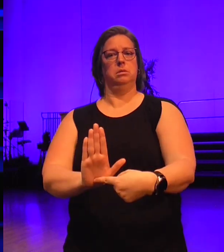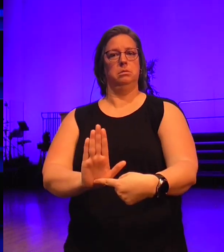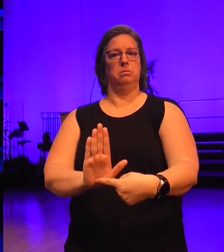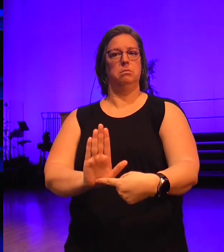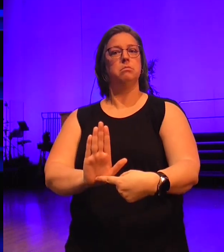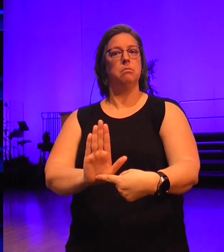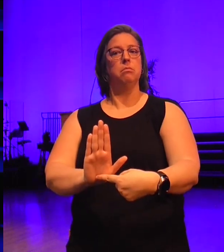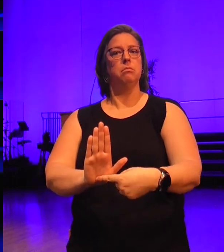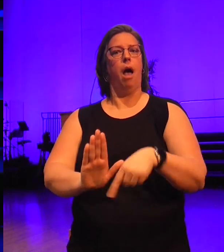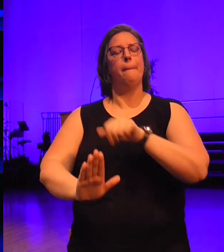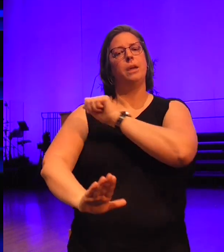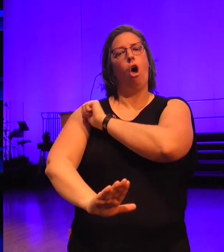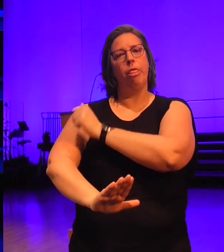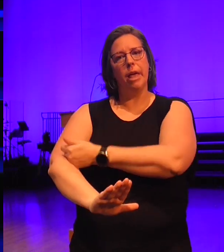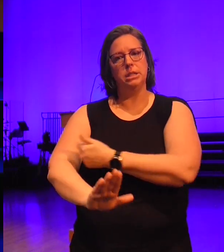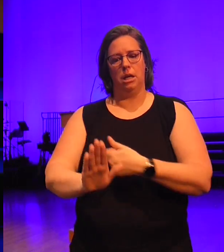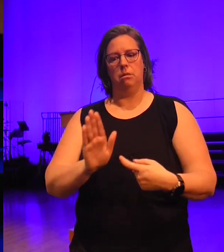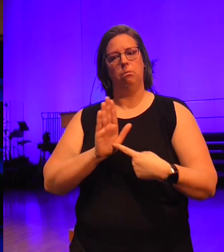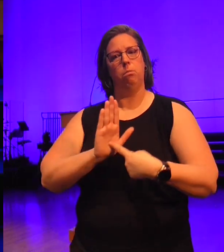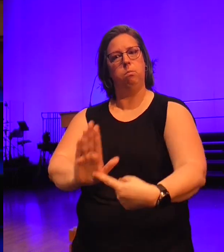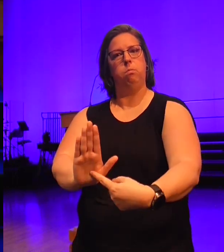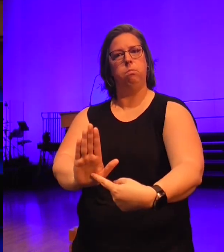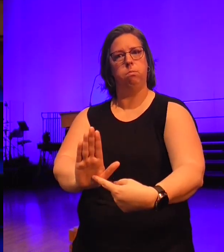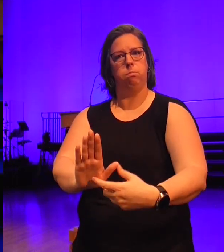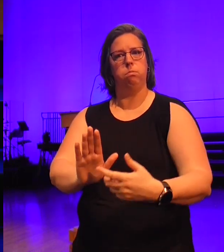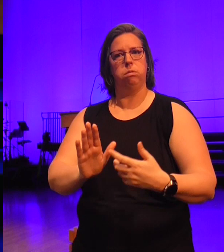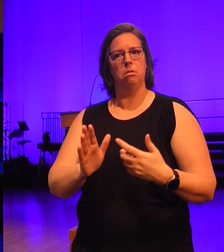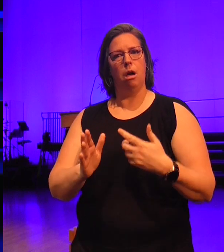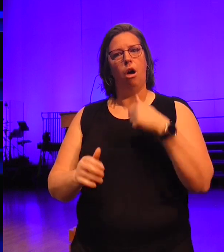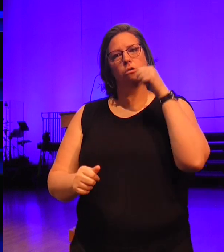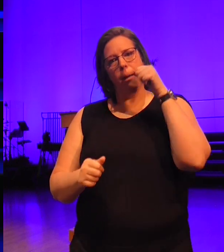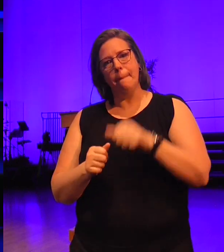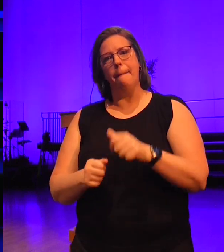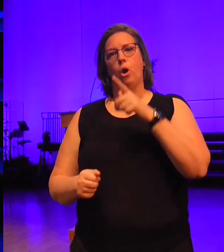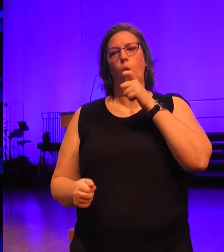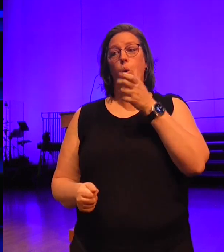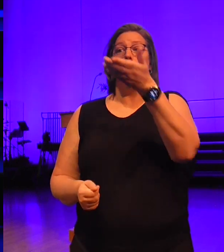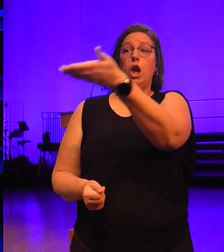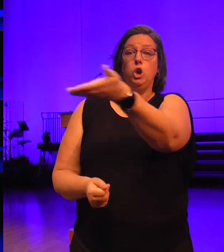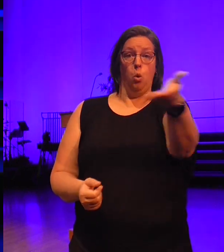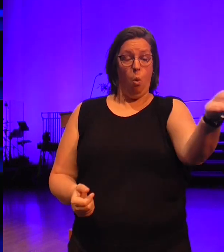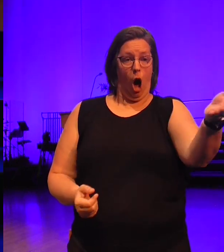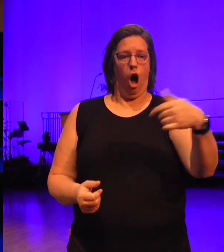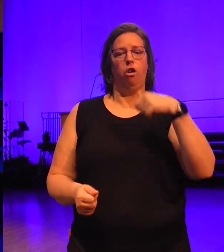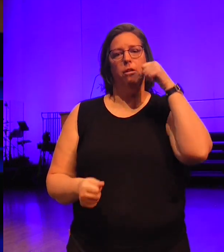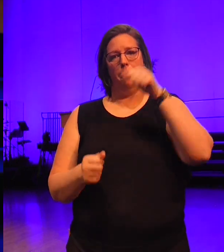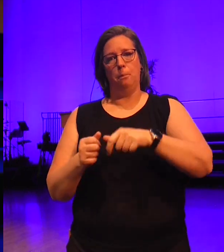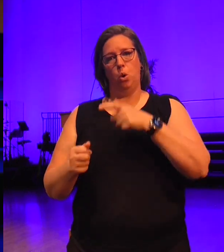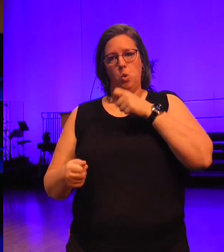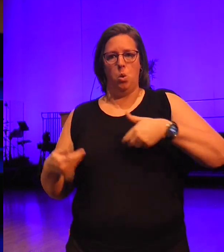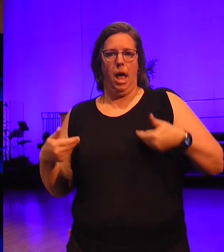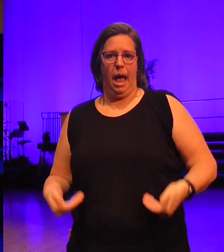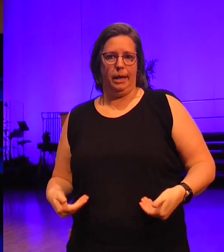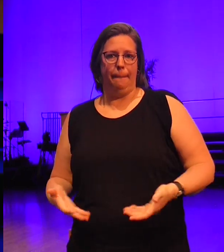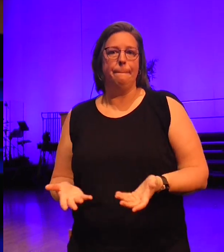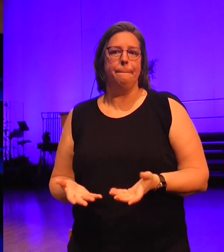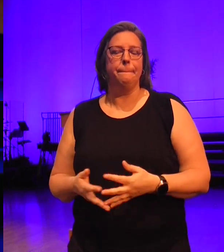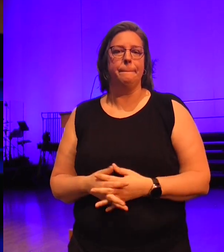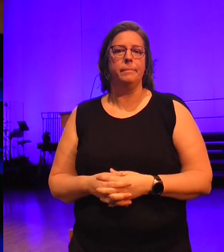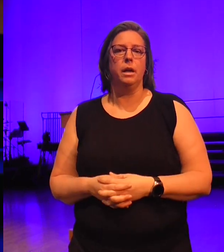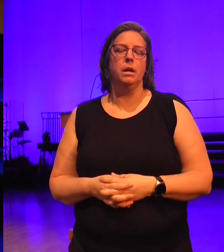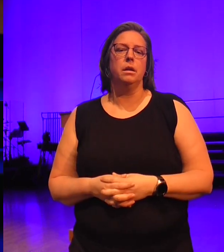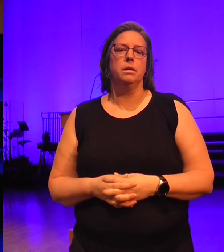make a real difference in helping people remember who they are, much less practicing that compassion towards